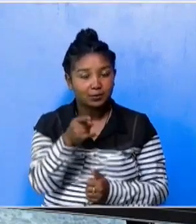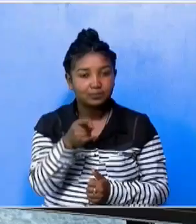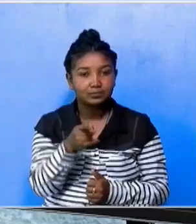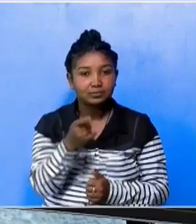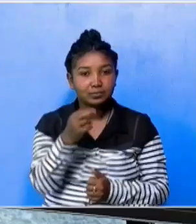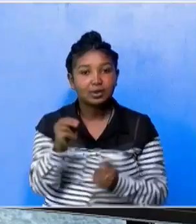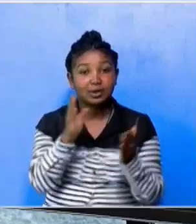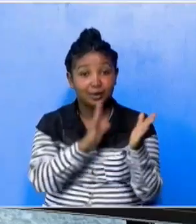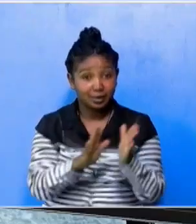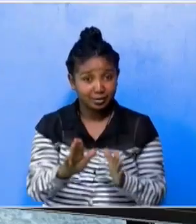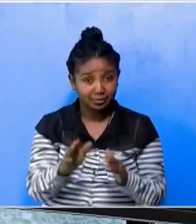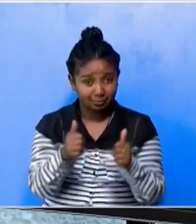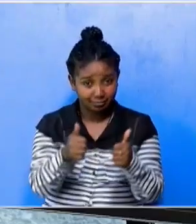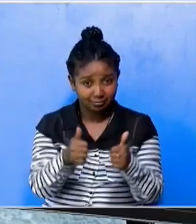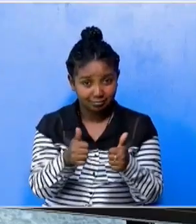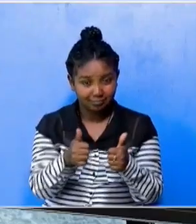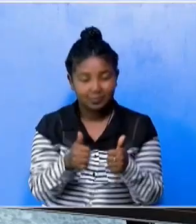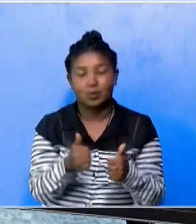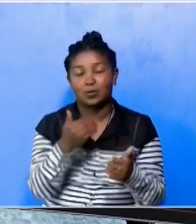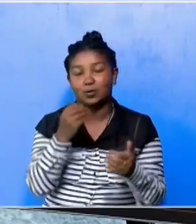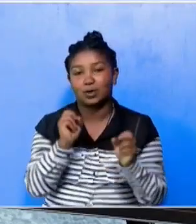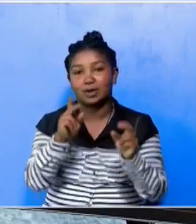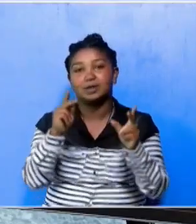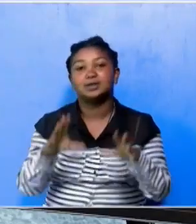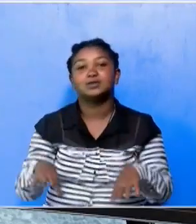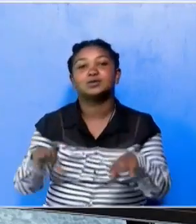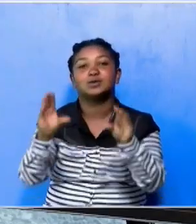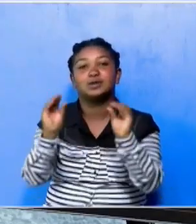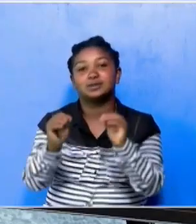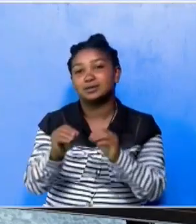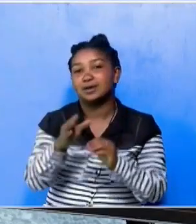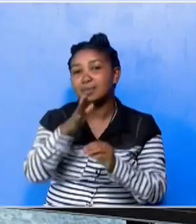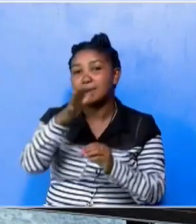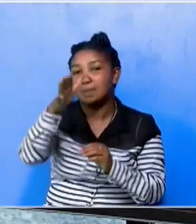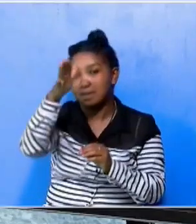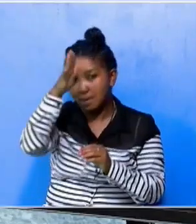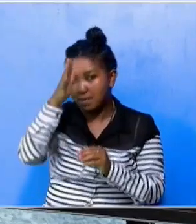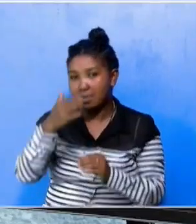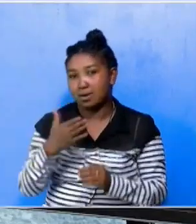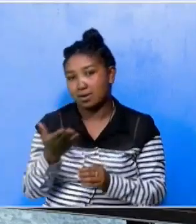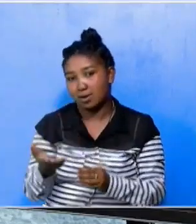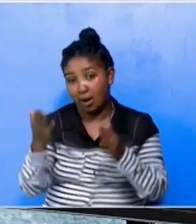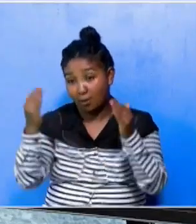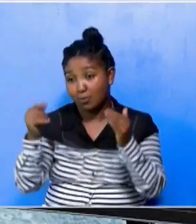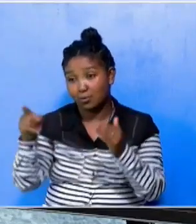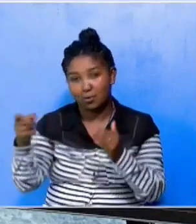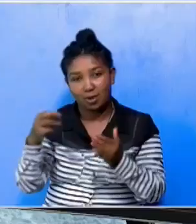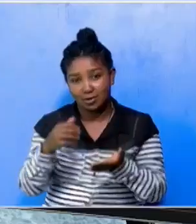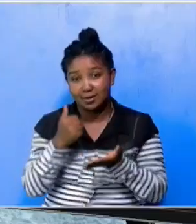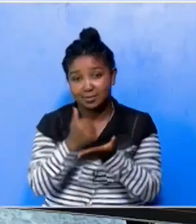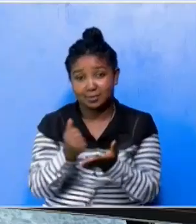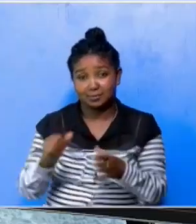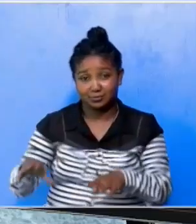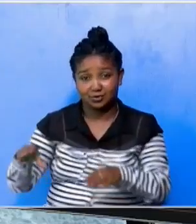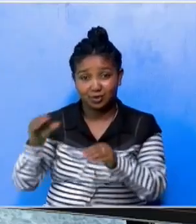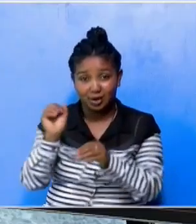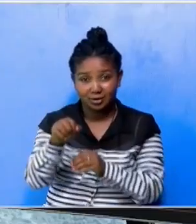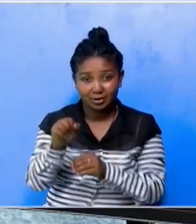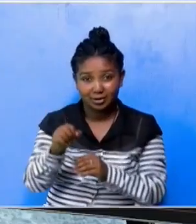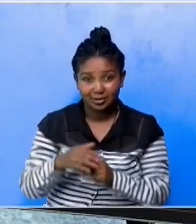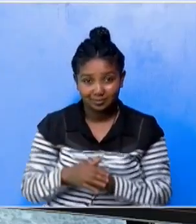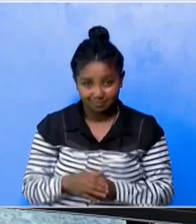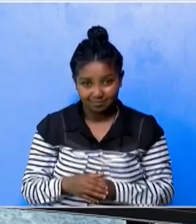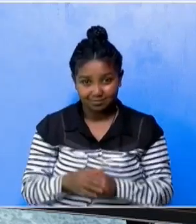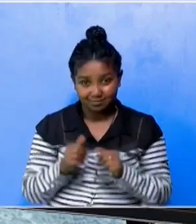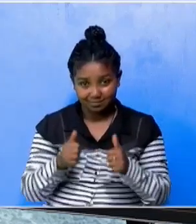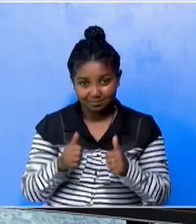are ready. Okay? As students, parents, I hope you are helping your children. Isn't